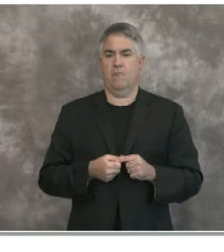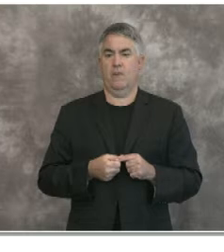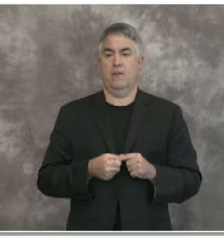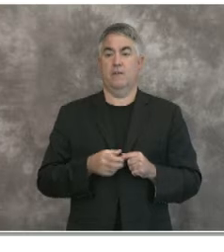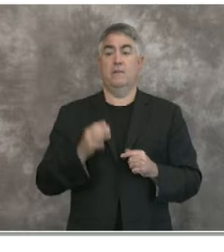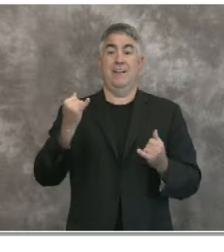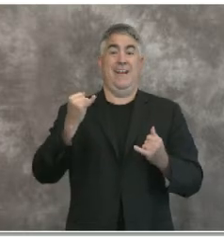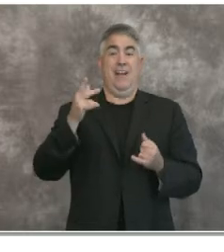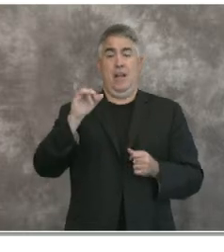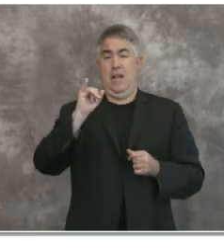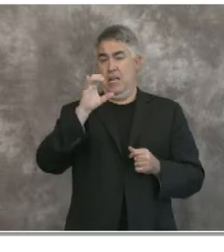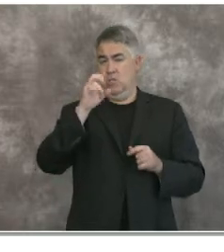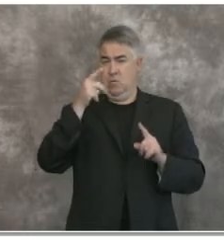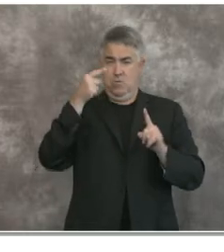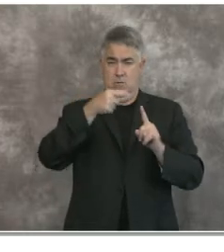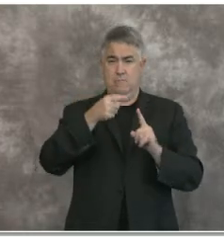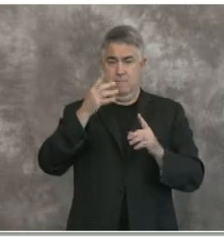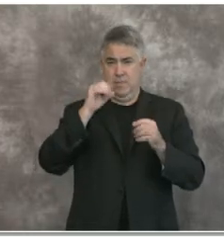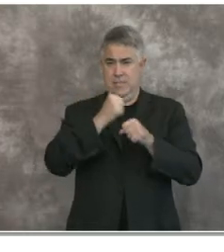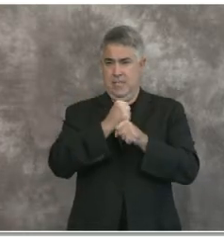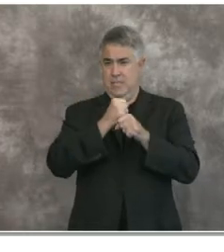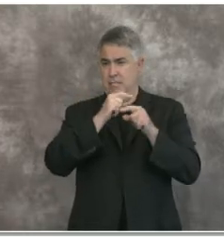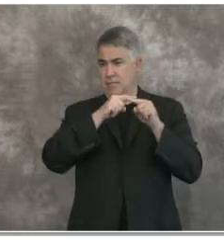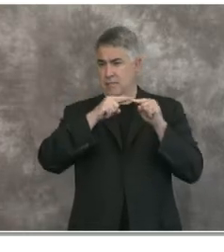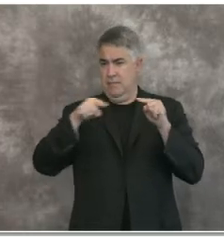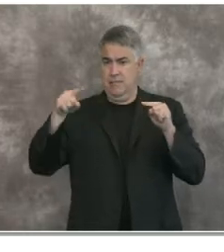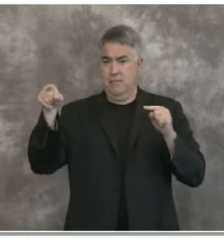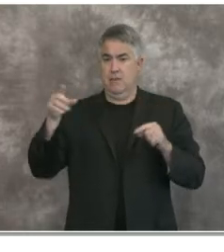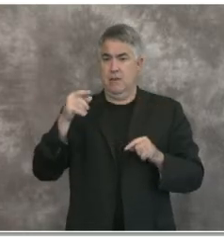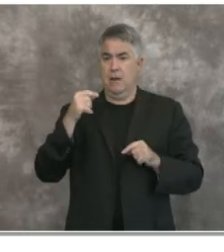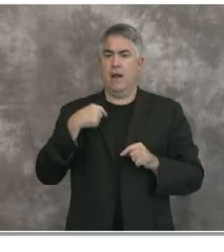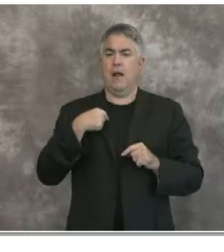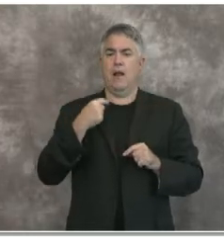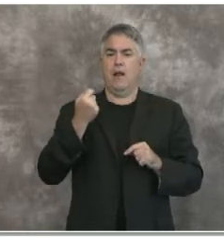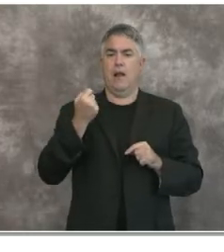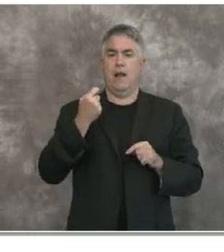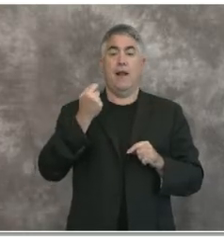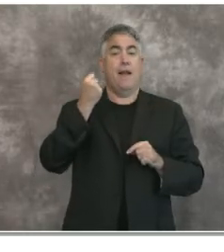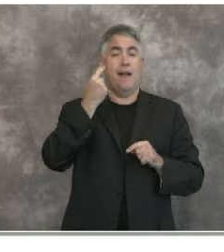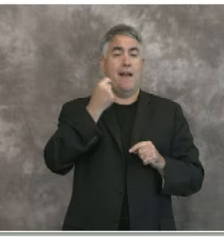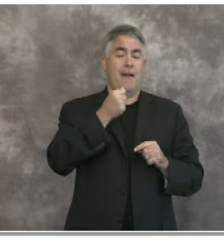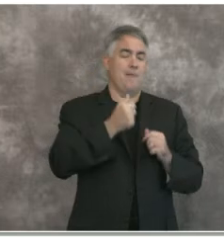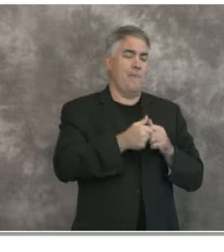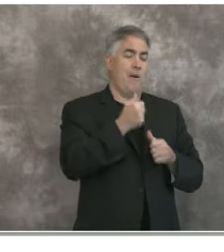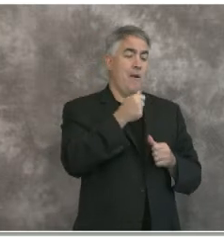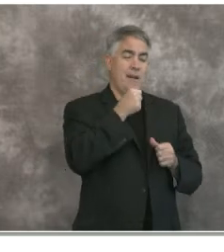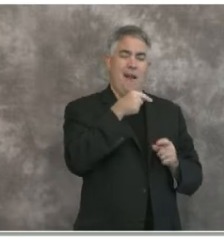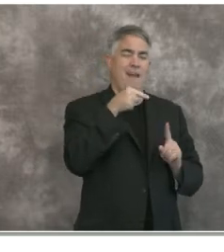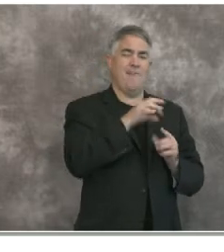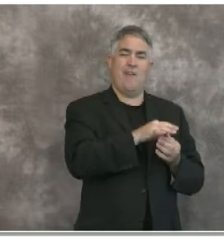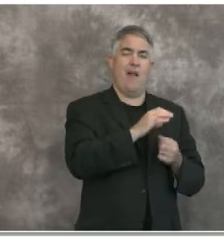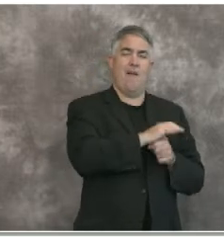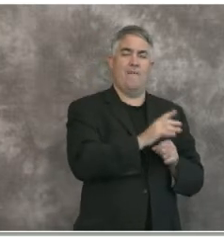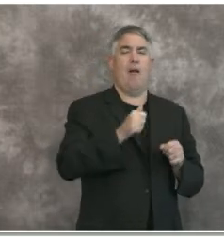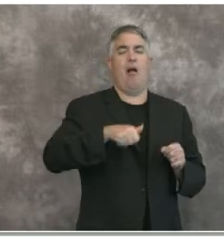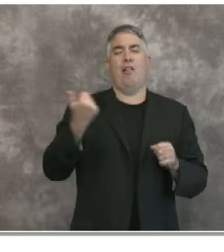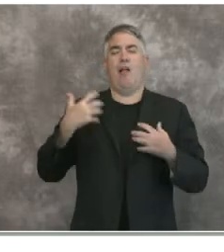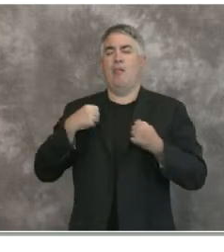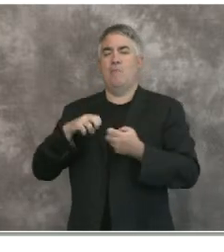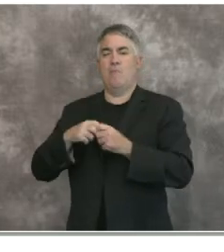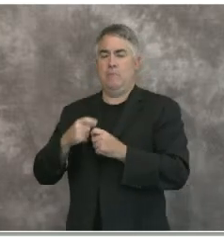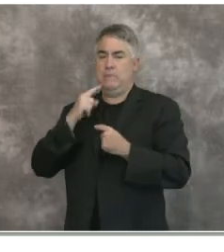bed capacity. We had a little uptick in the non-COVID ICUs, which made our ICU bed capacity jump a little